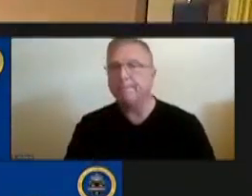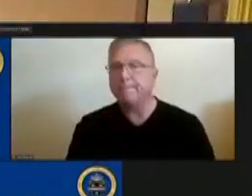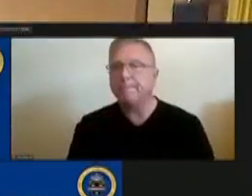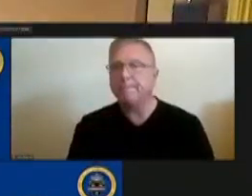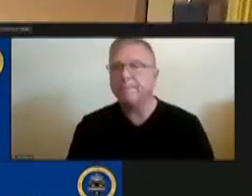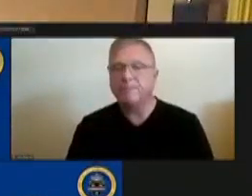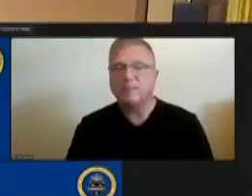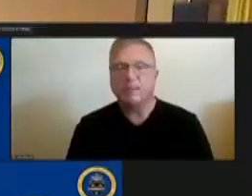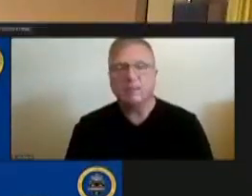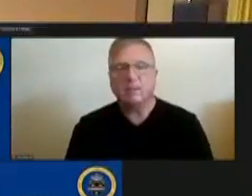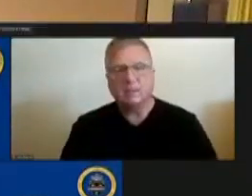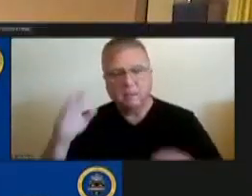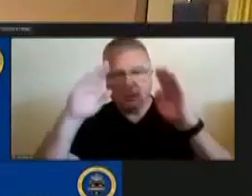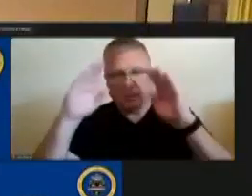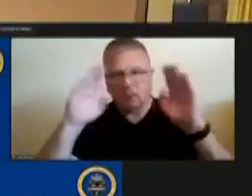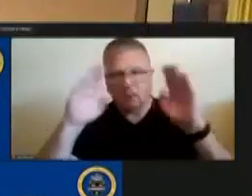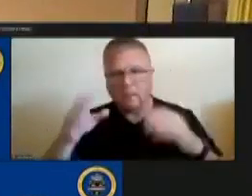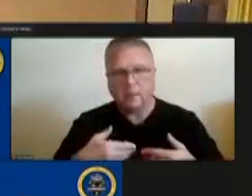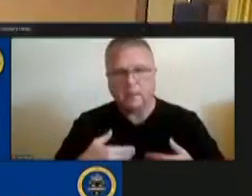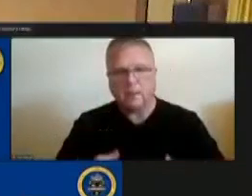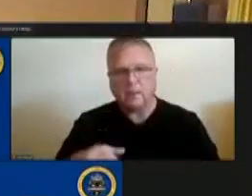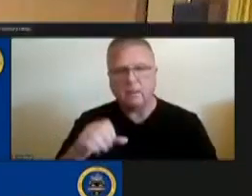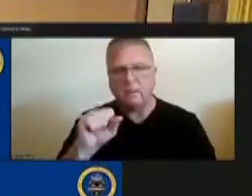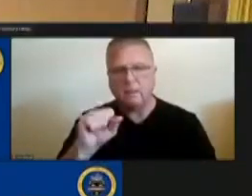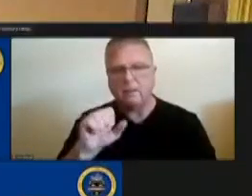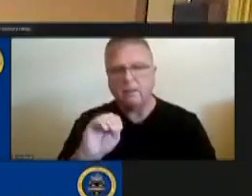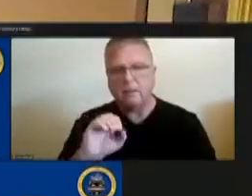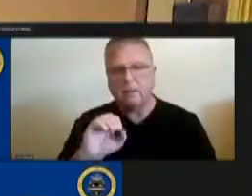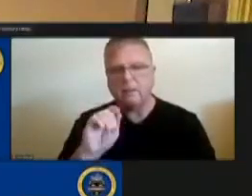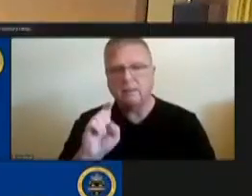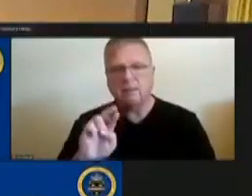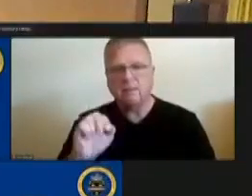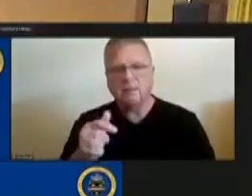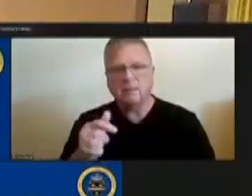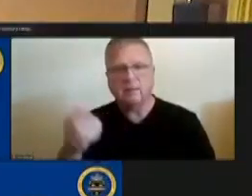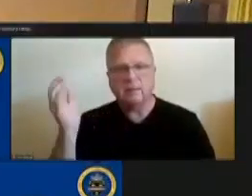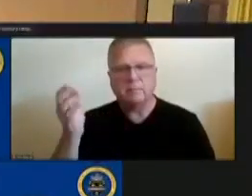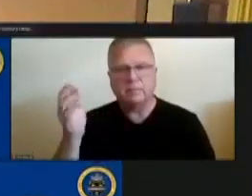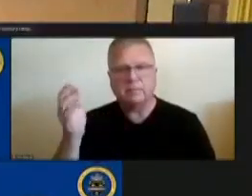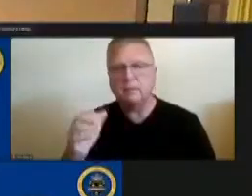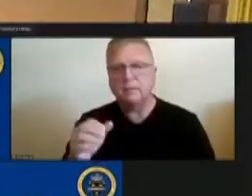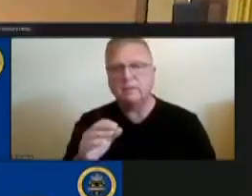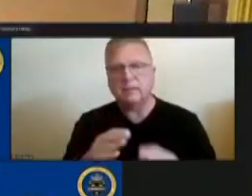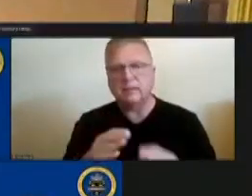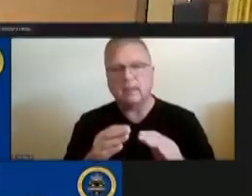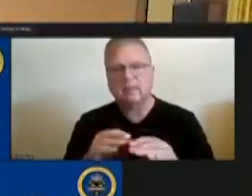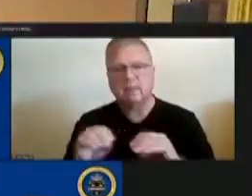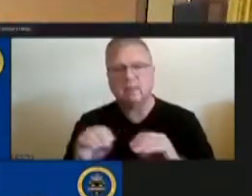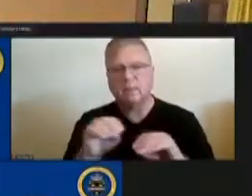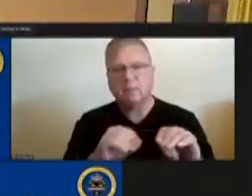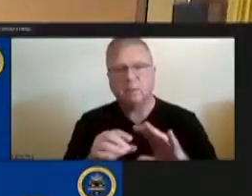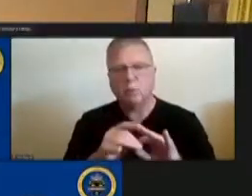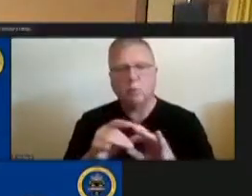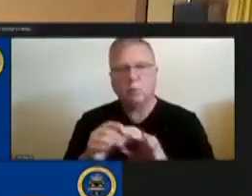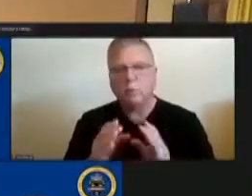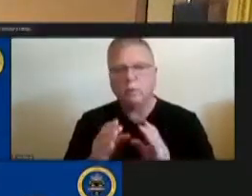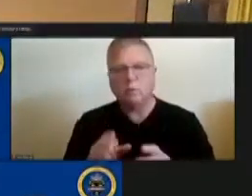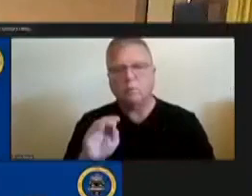Hi there, my name is Sam Spearing. I'm speaking today as the Housing and Mobility Coordinator for Bloomfield Development